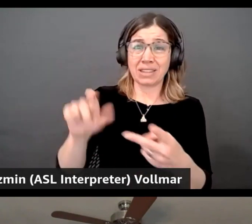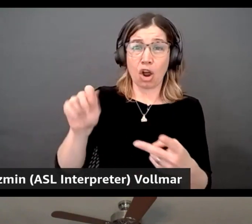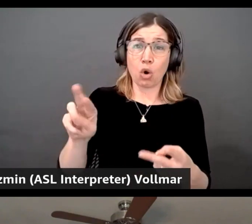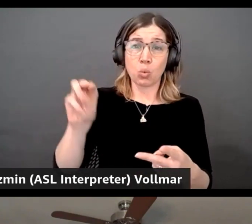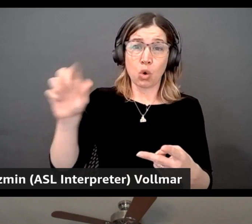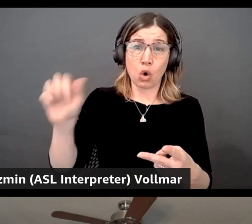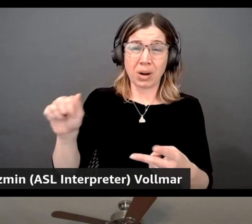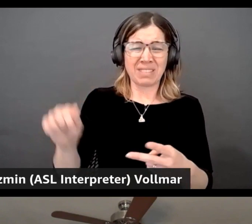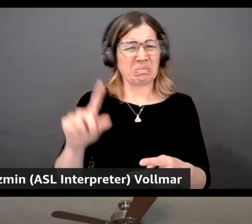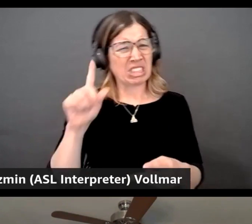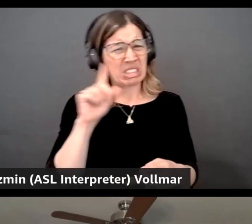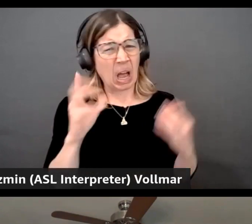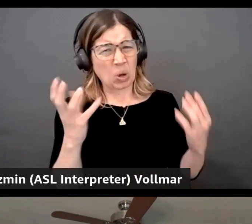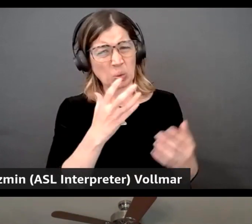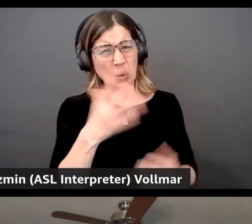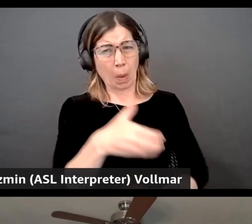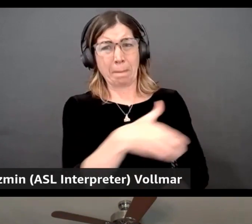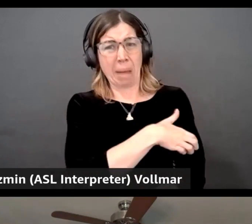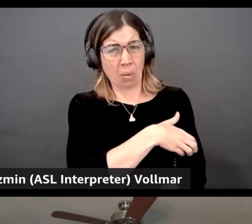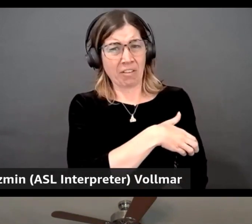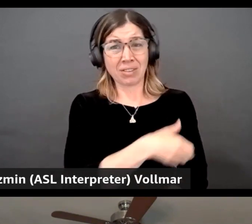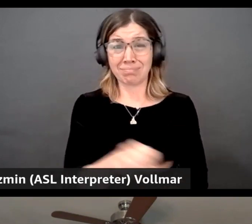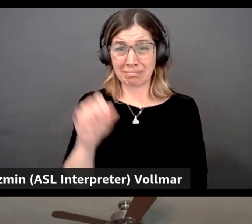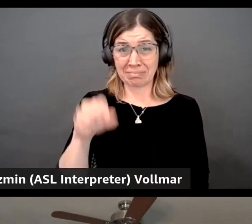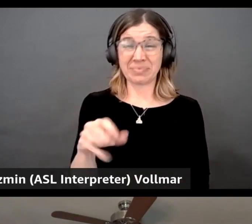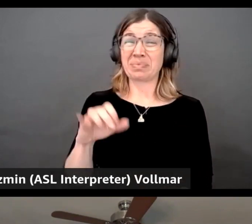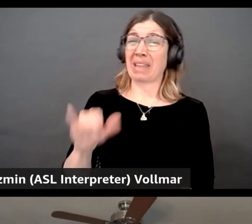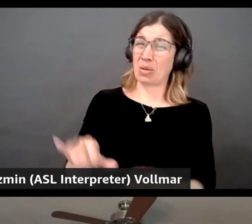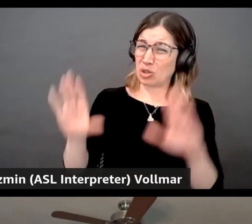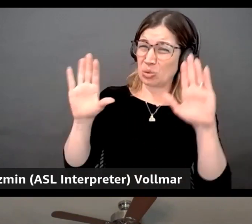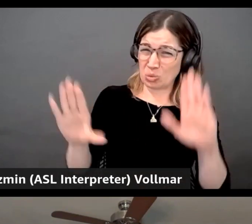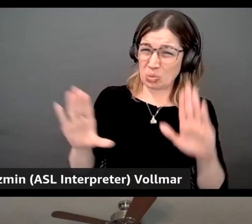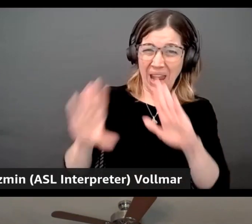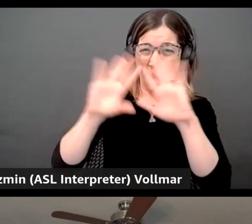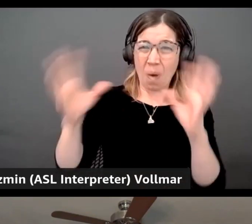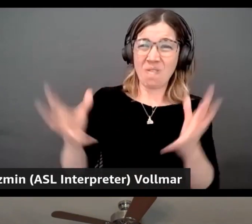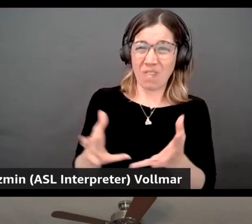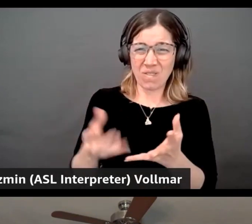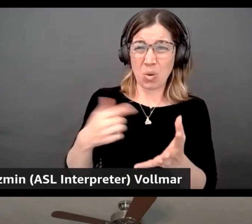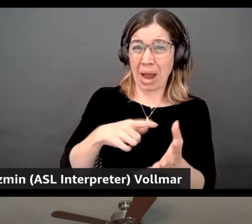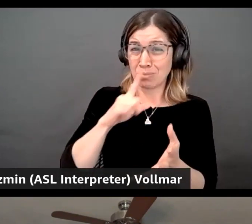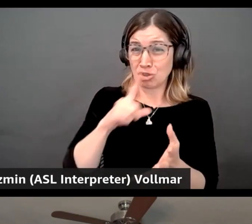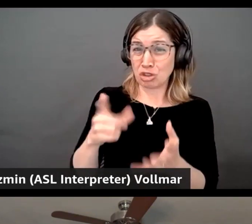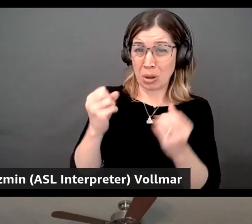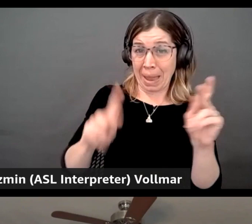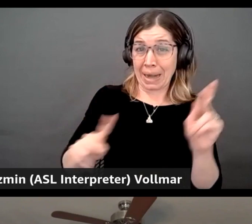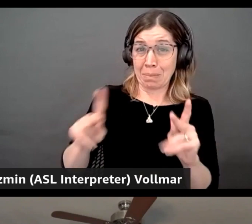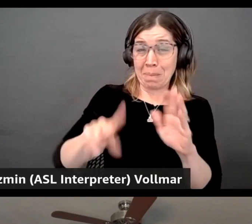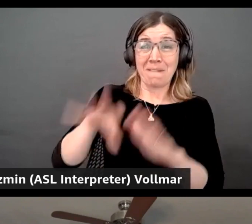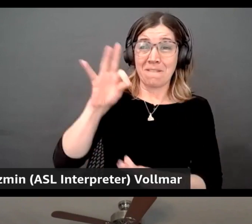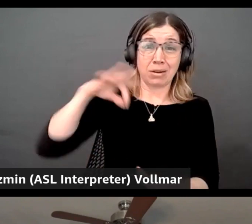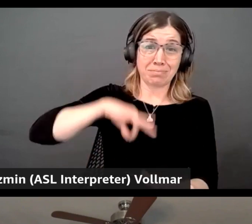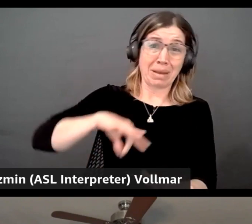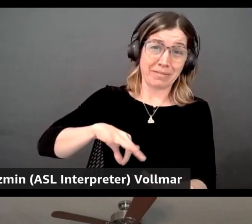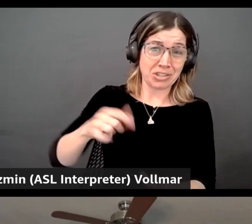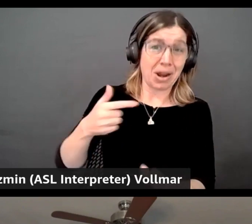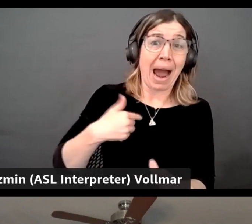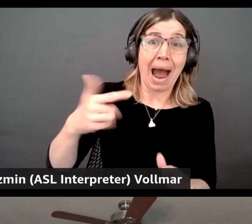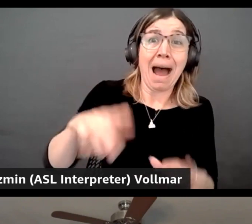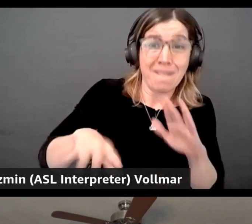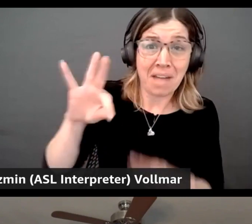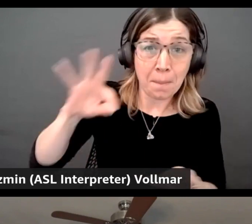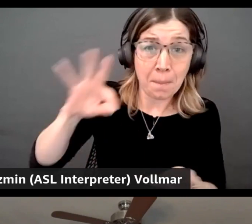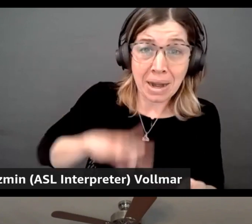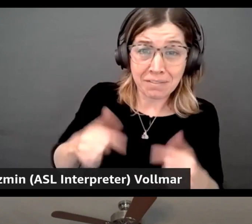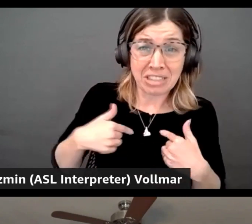very powerful. Yeah. That was a great overview. I'm sure a lot of people thought it was helpful. I know I thought it was. No